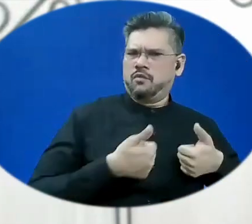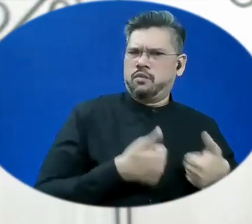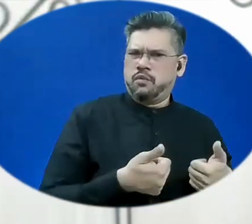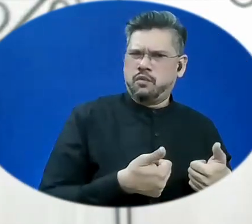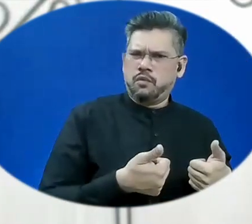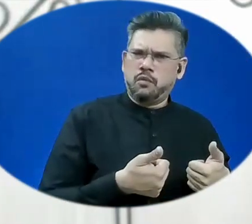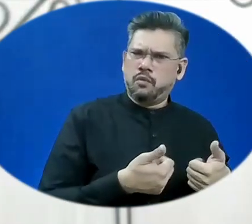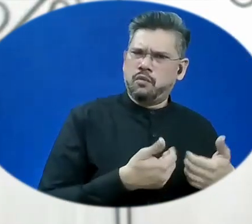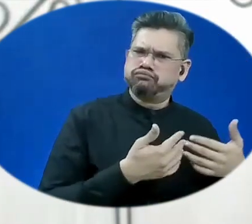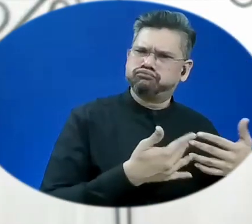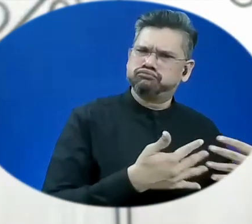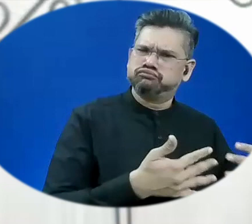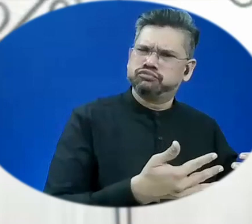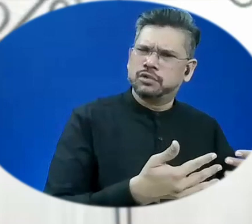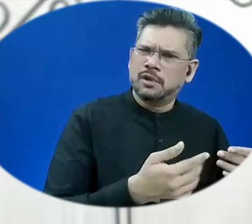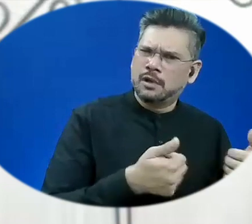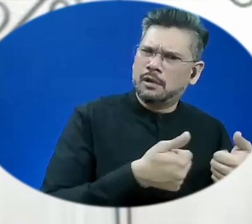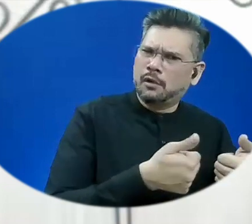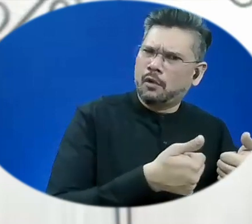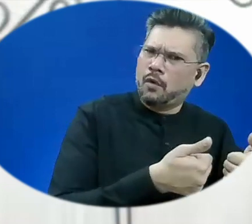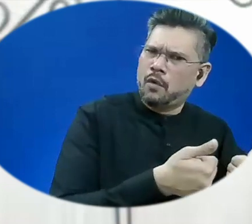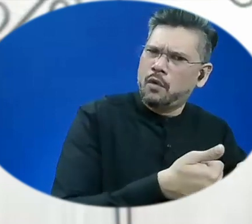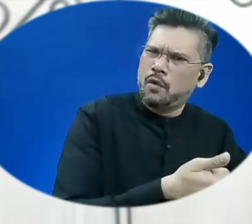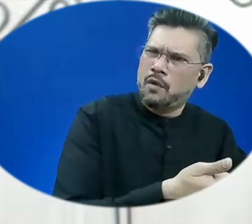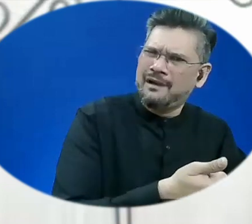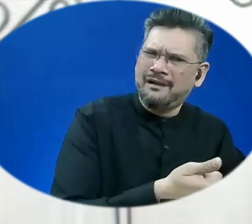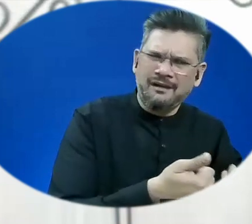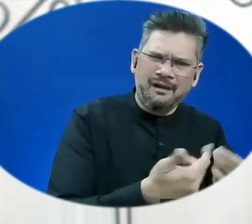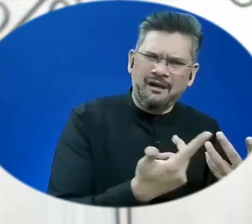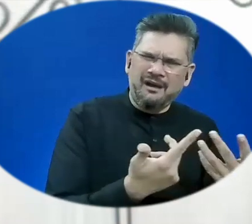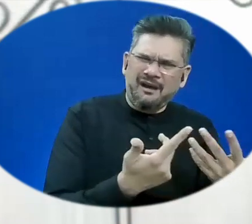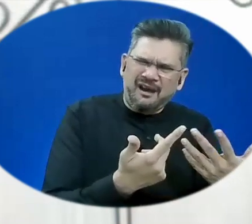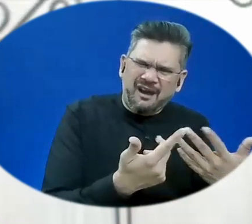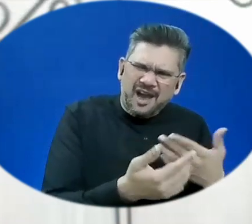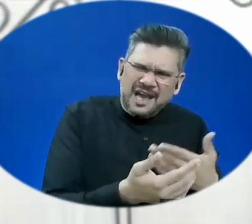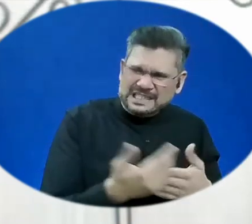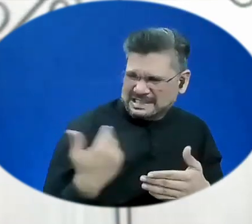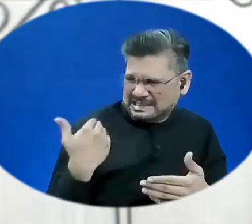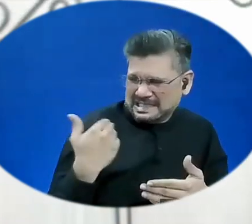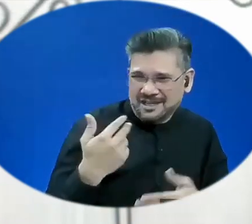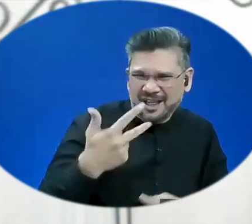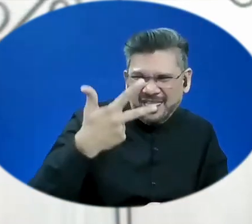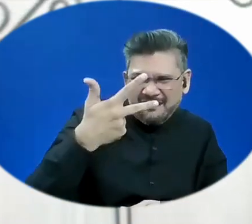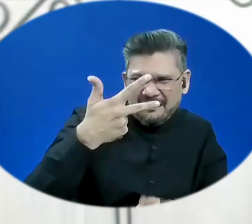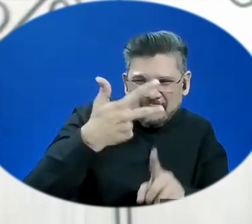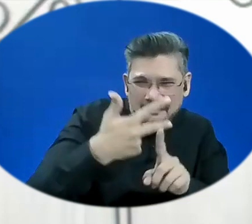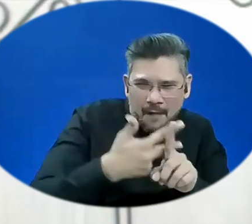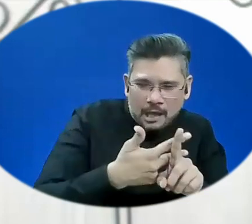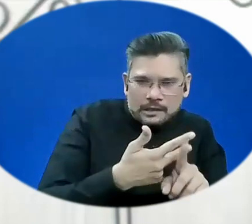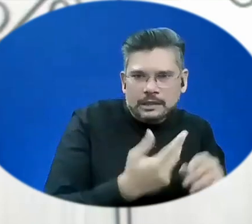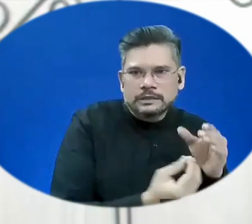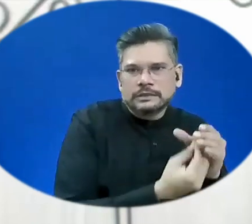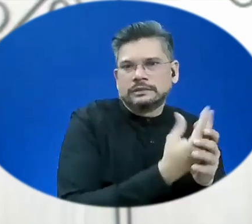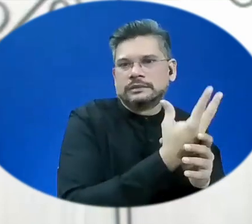minute of life, and that was like almost 3 months ago. So for me, it's been a journey because I'm co-caring for